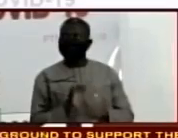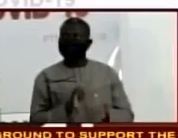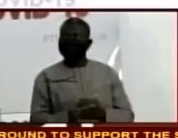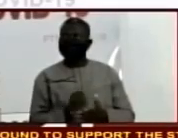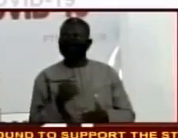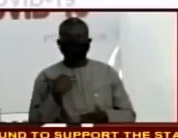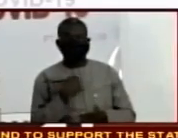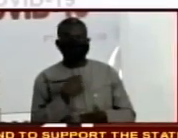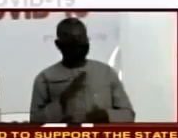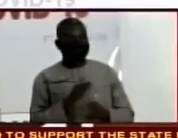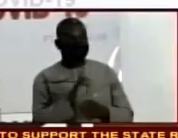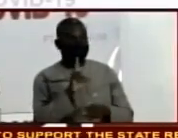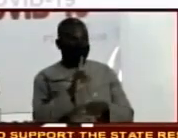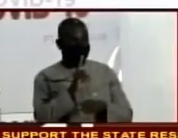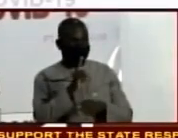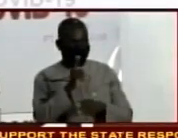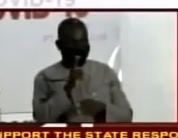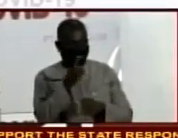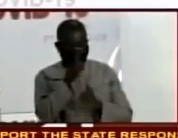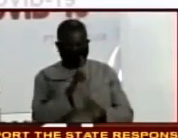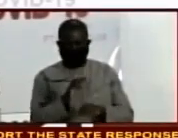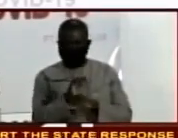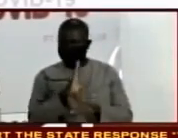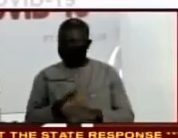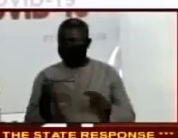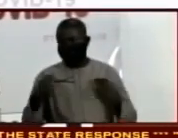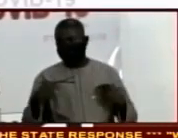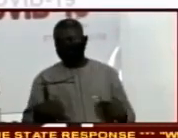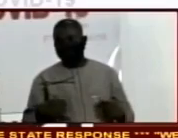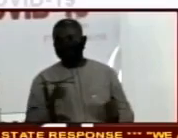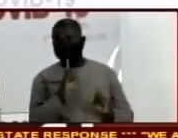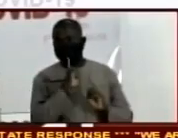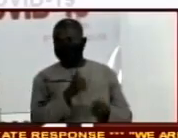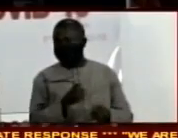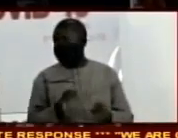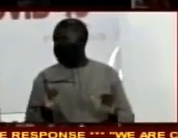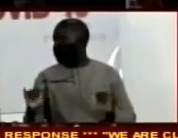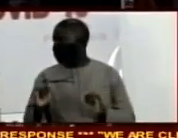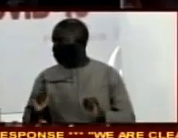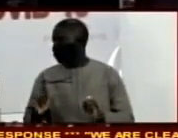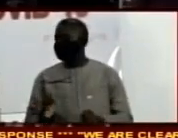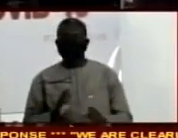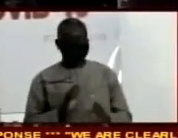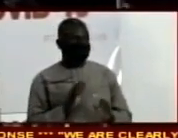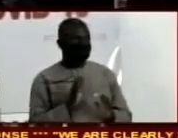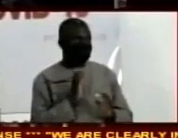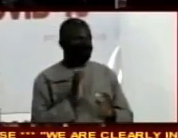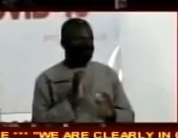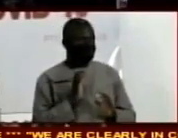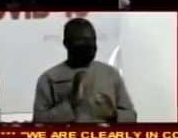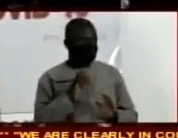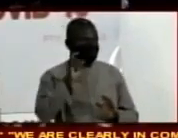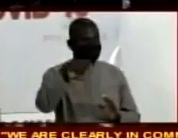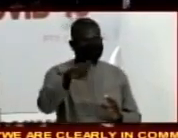mean, the Honorable Minister of Health has answered that quite expressly about the need